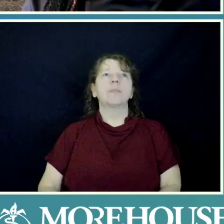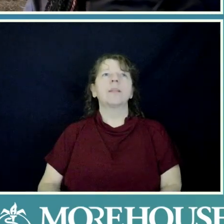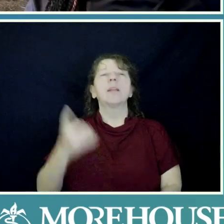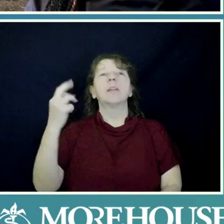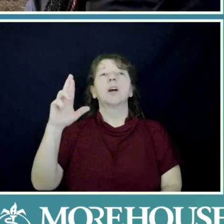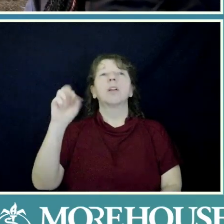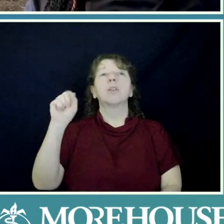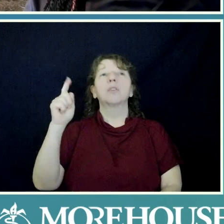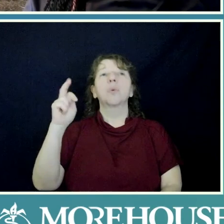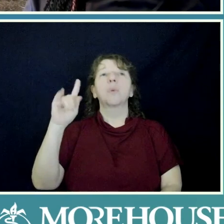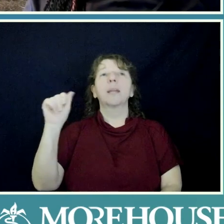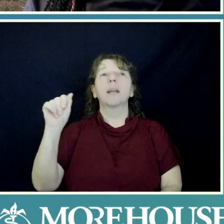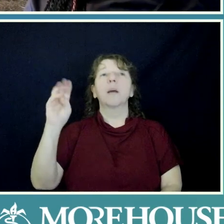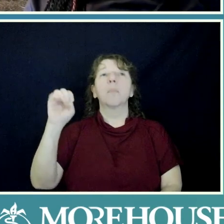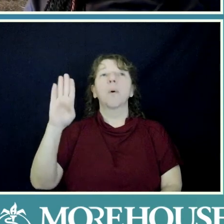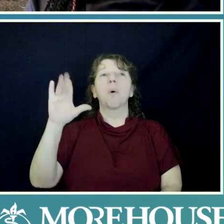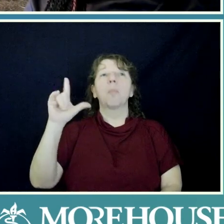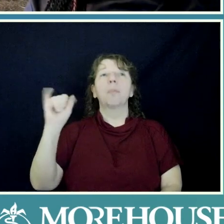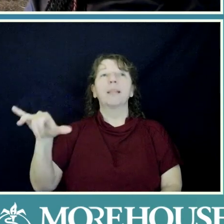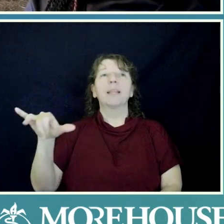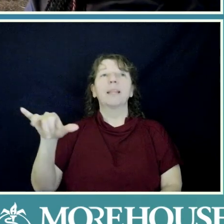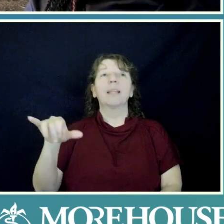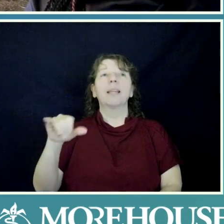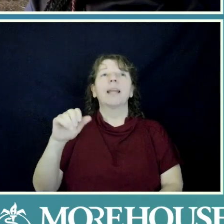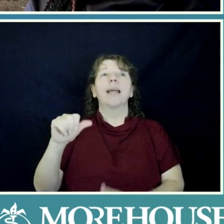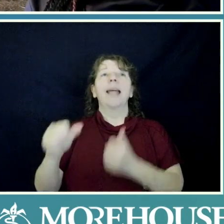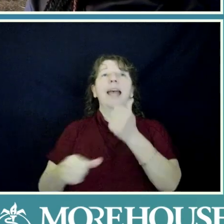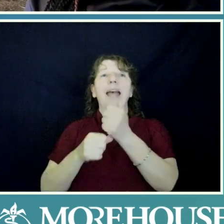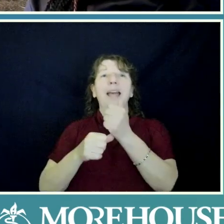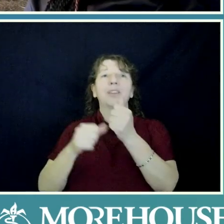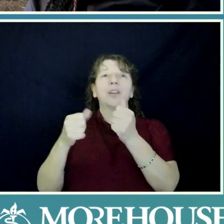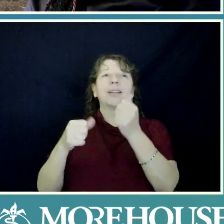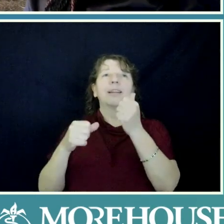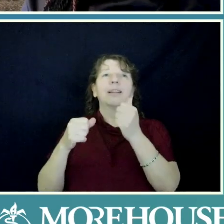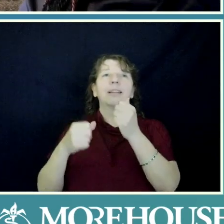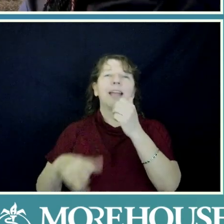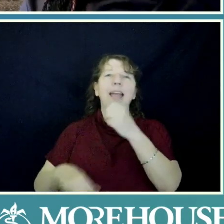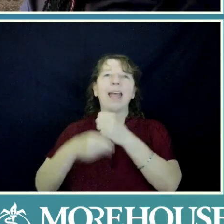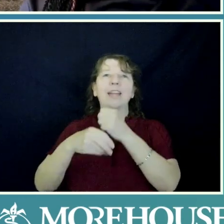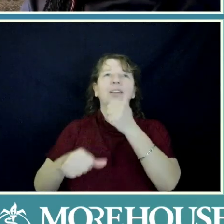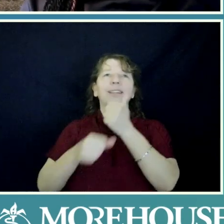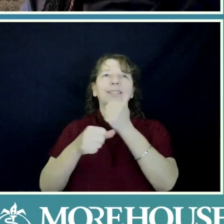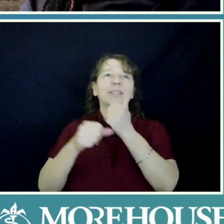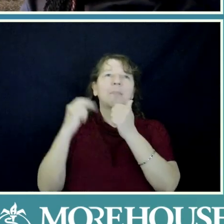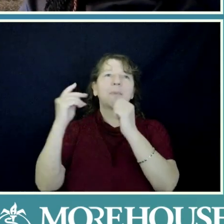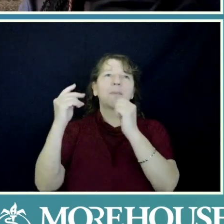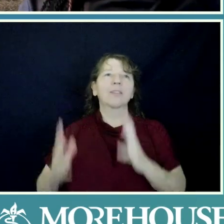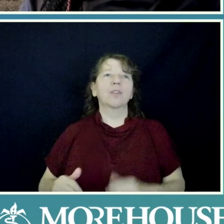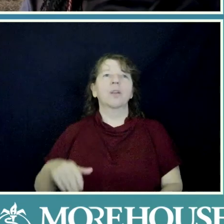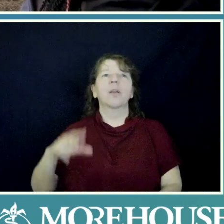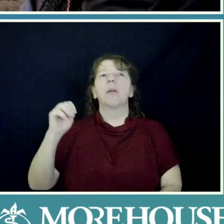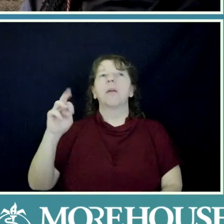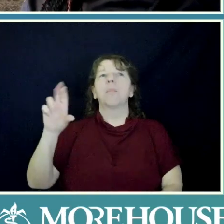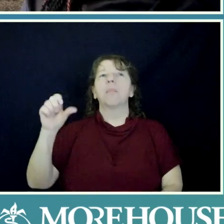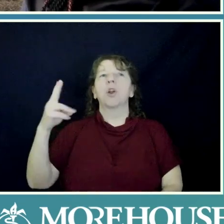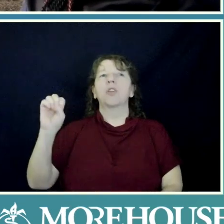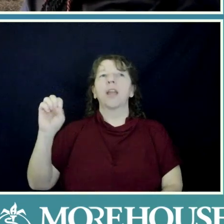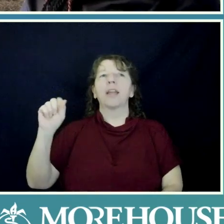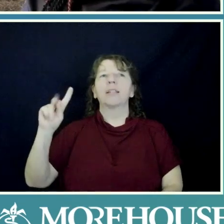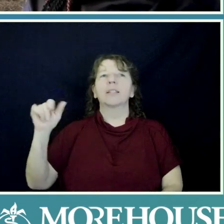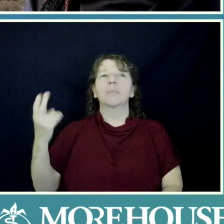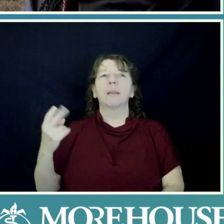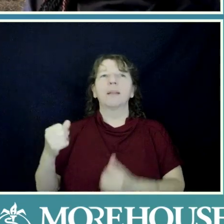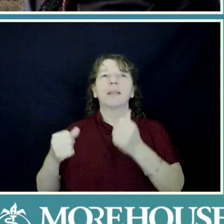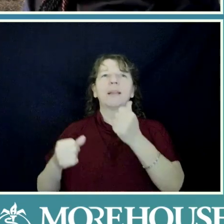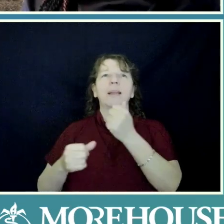Sarita Mobley, Adjunct Assistant Professor. Dr. Marche Smith, Assistant Professor,